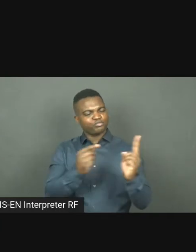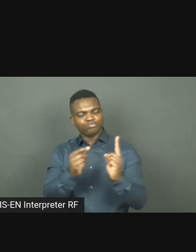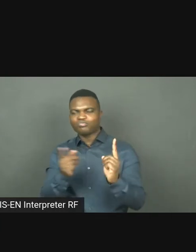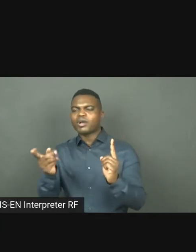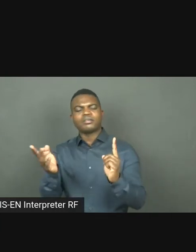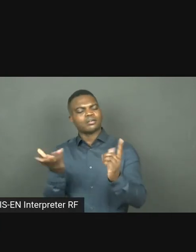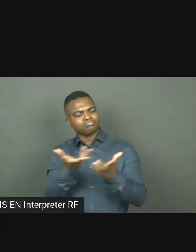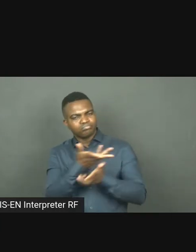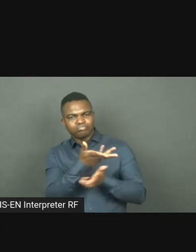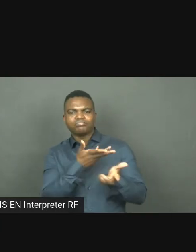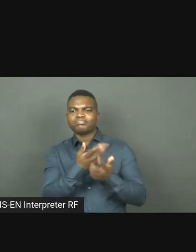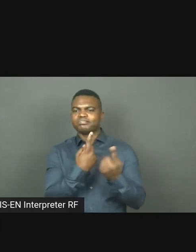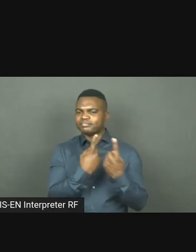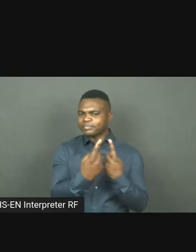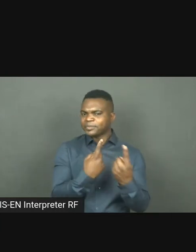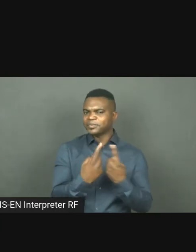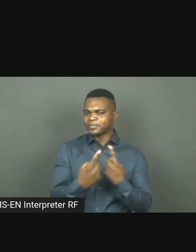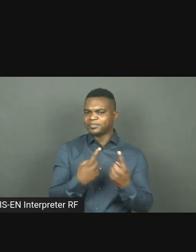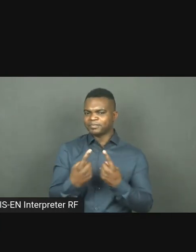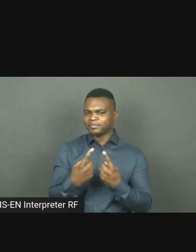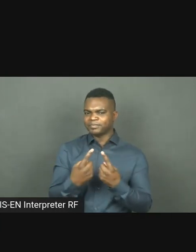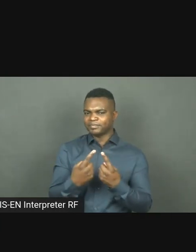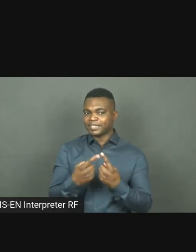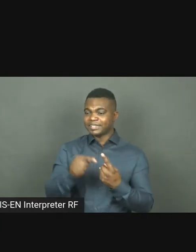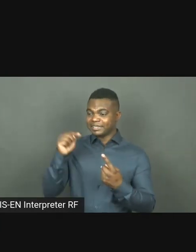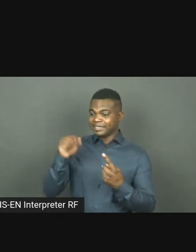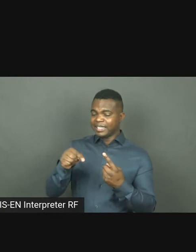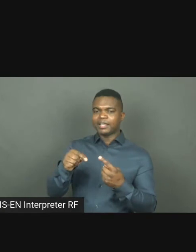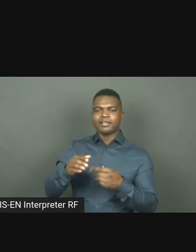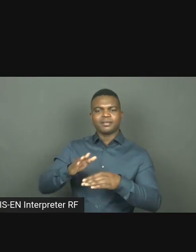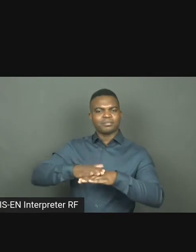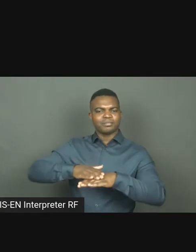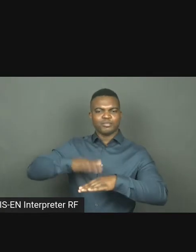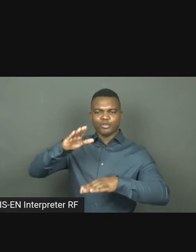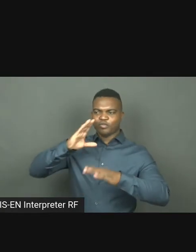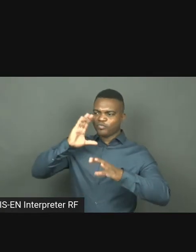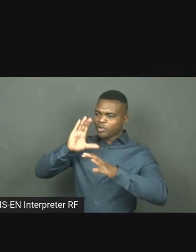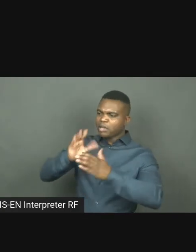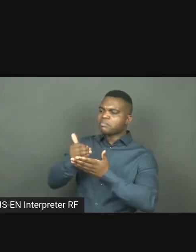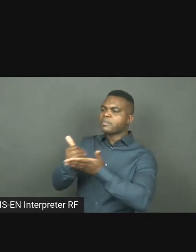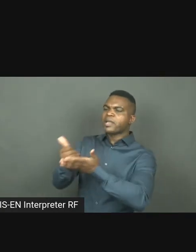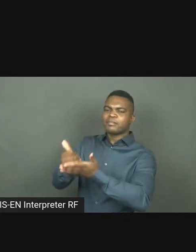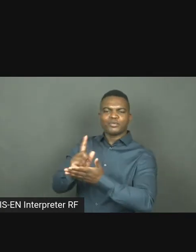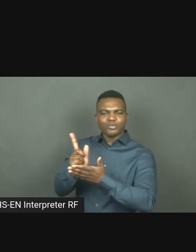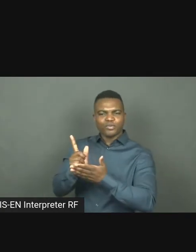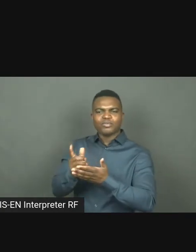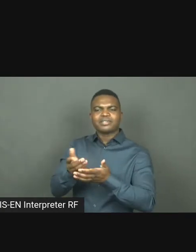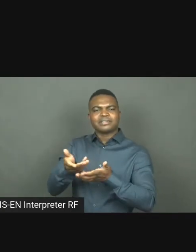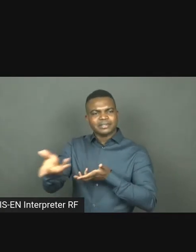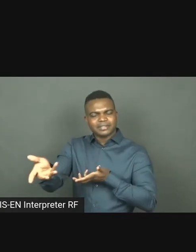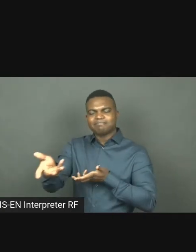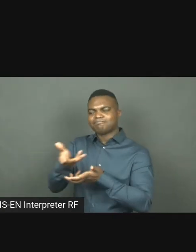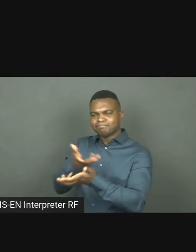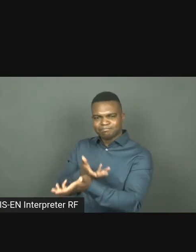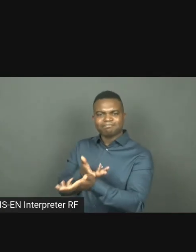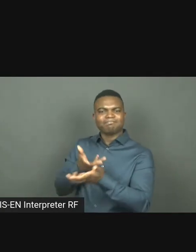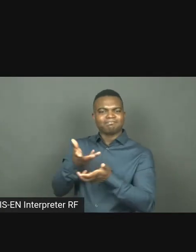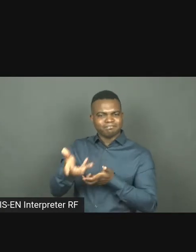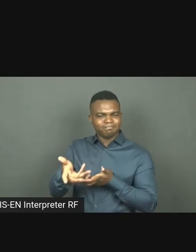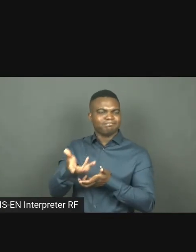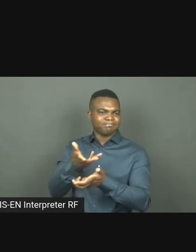in political processes and direct action so that it's not just about kind of lip service